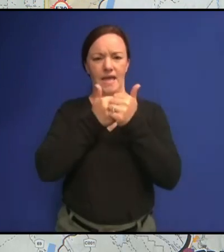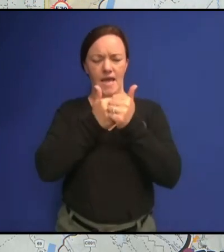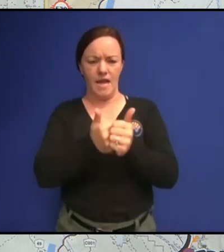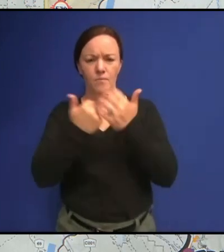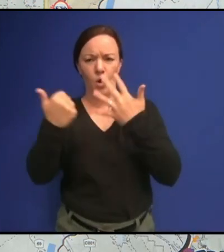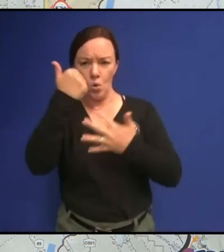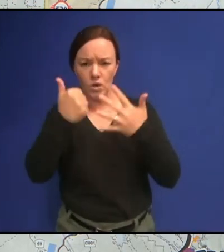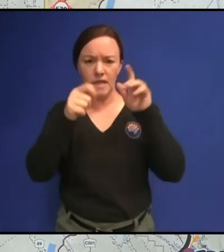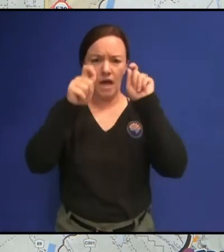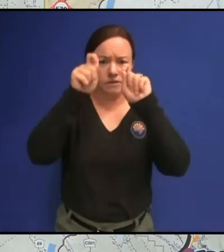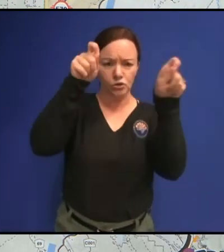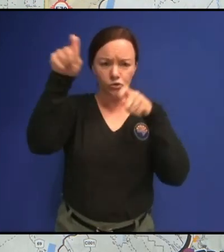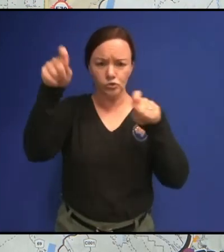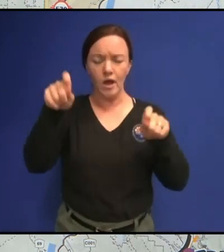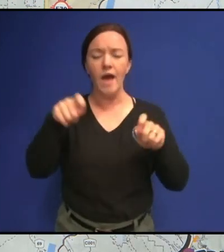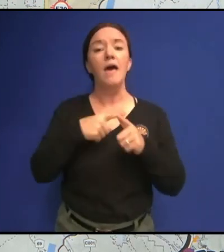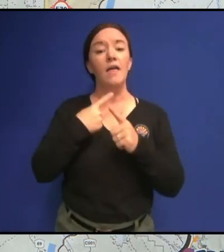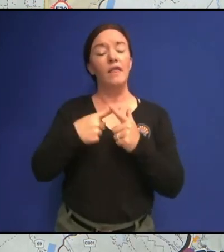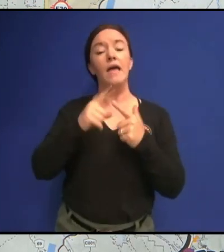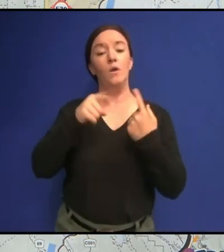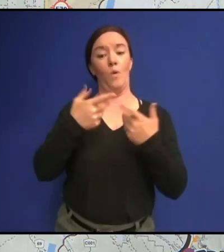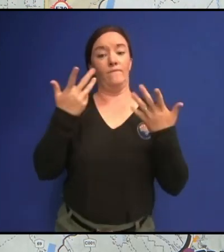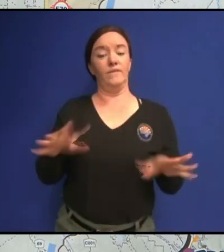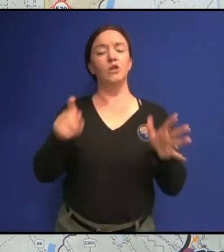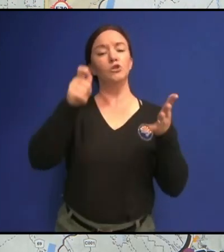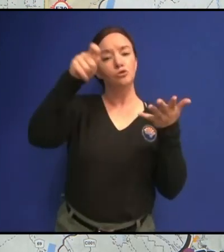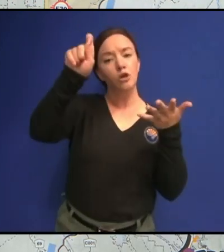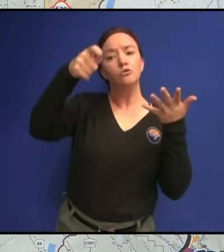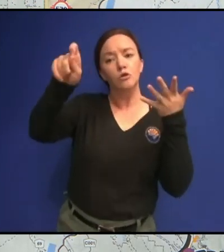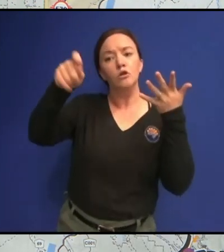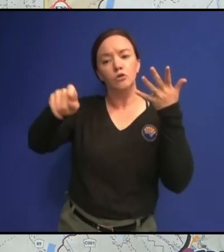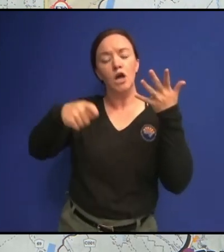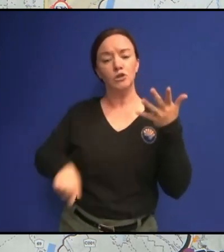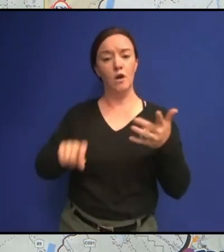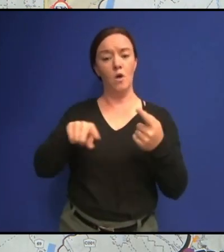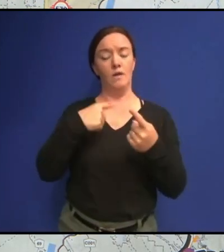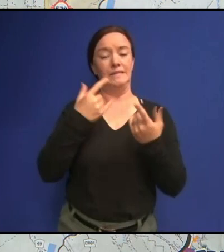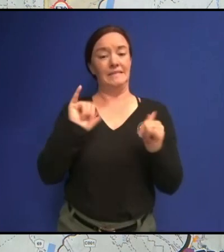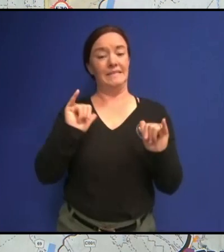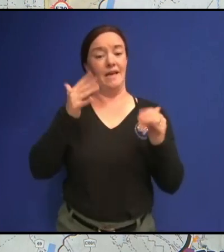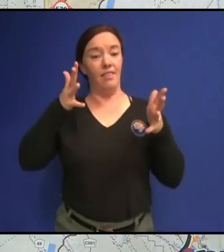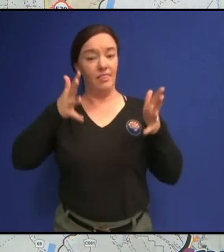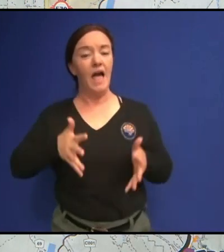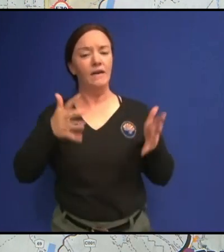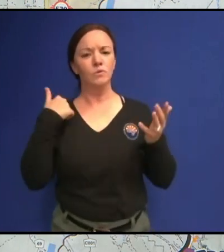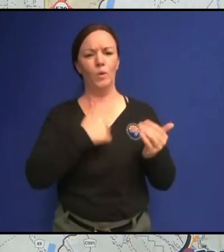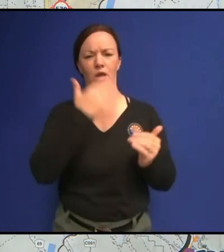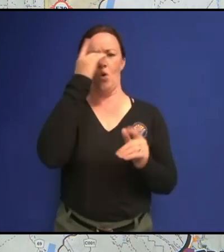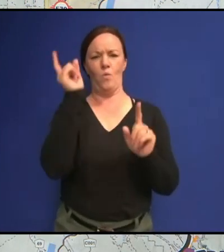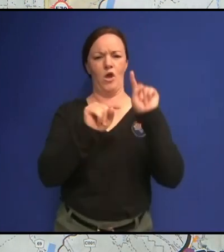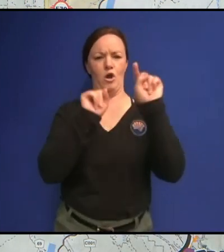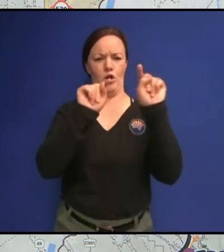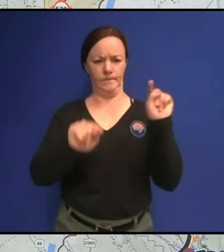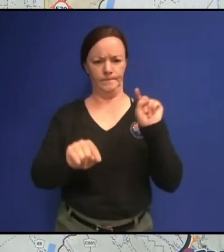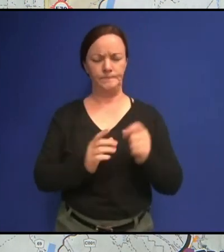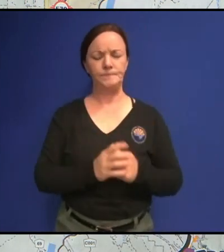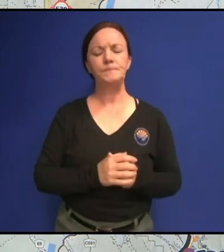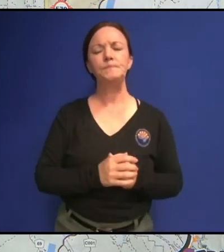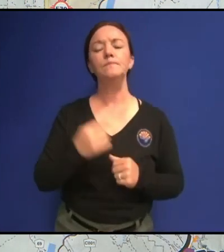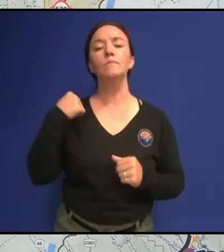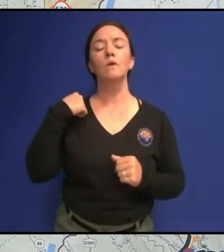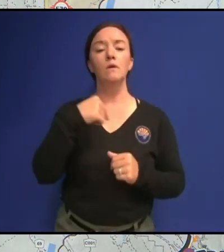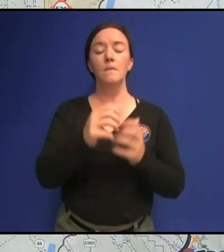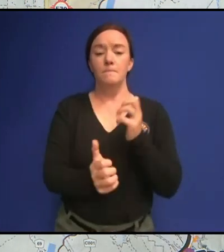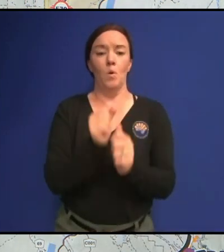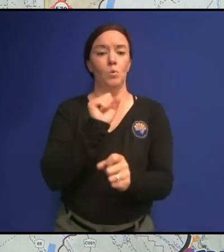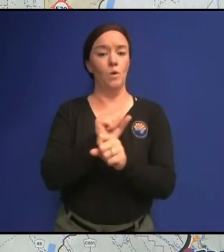time. The way we get the most work done that we can is to develop processes that allow us to be efficient. And